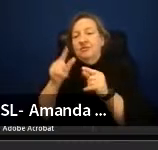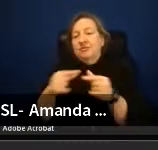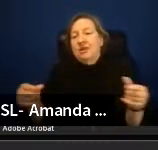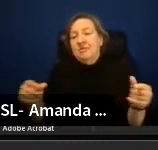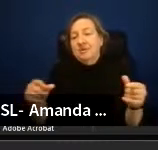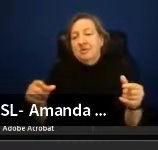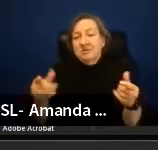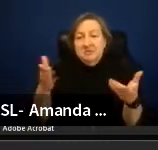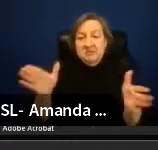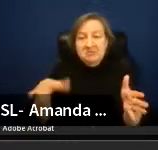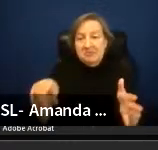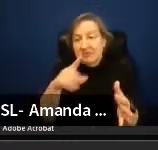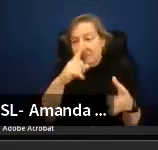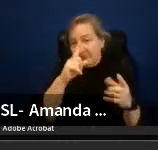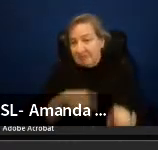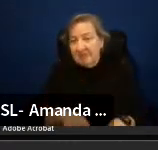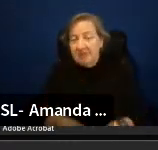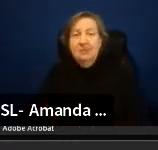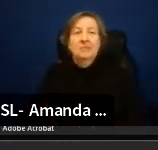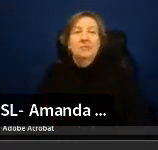but.